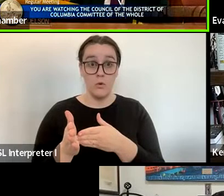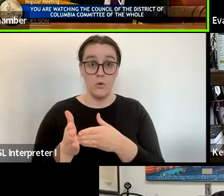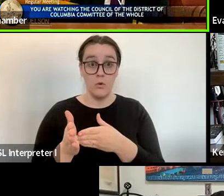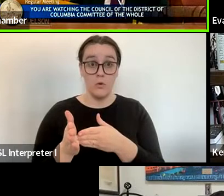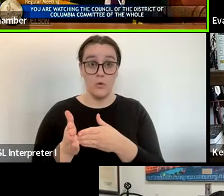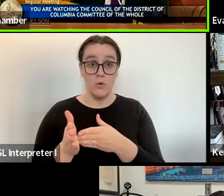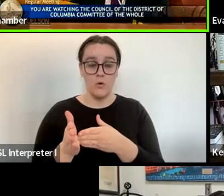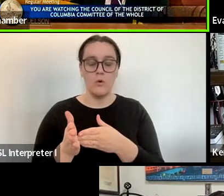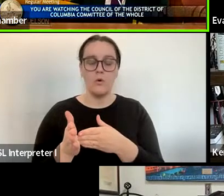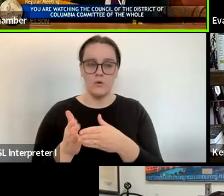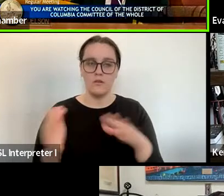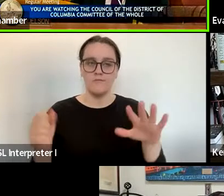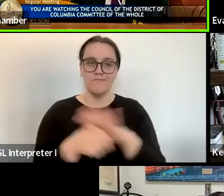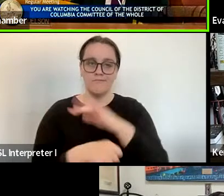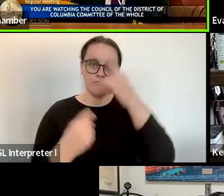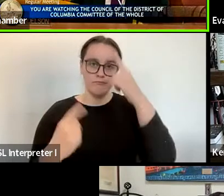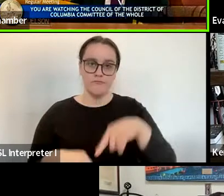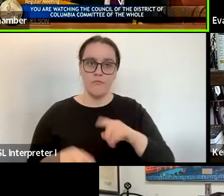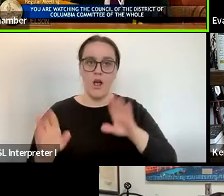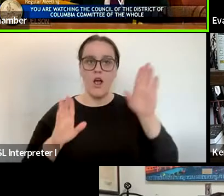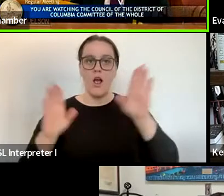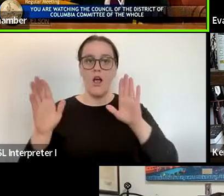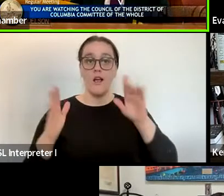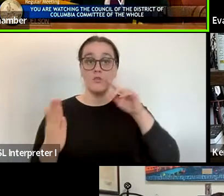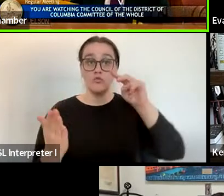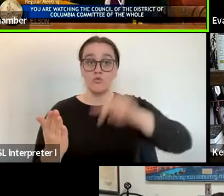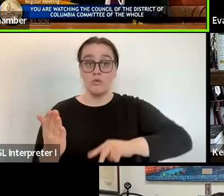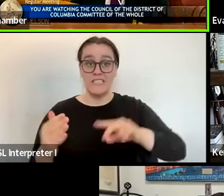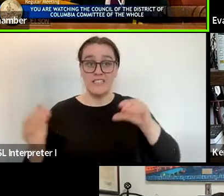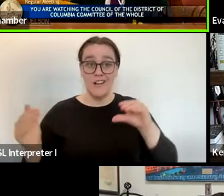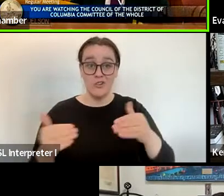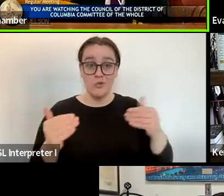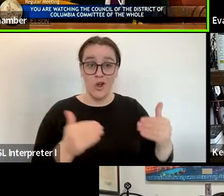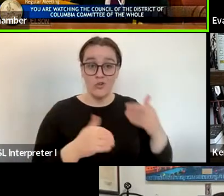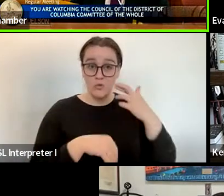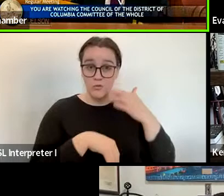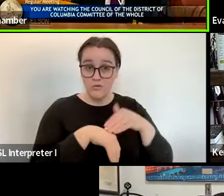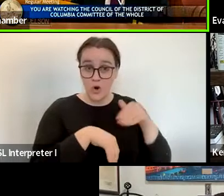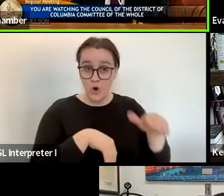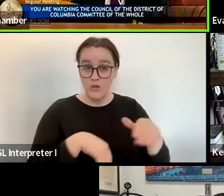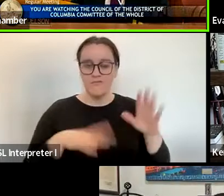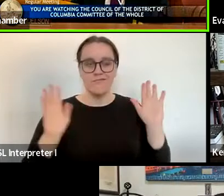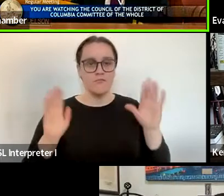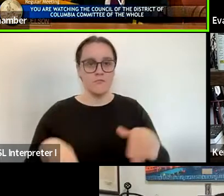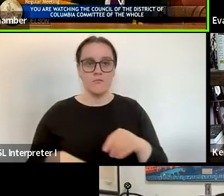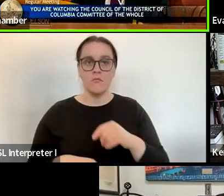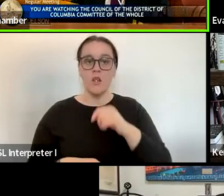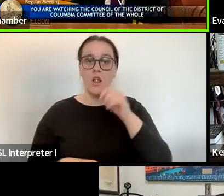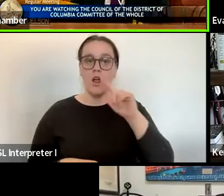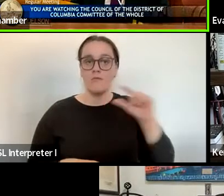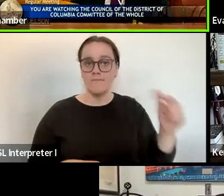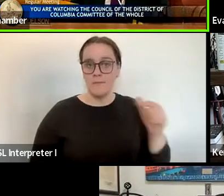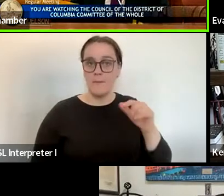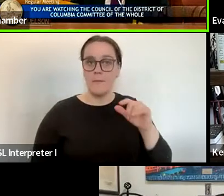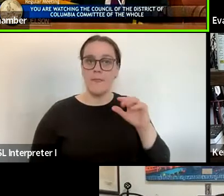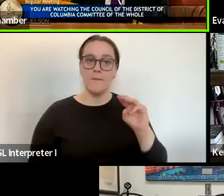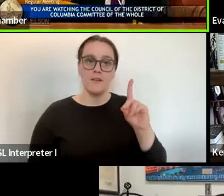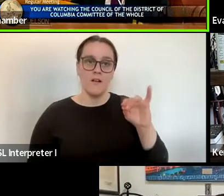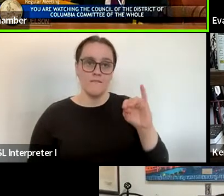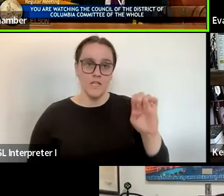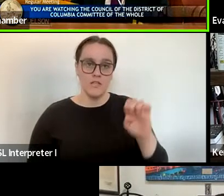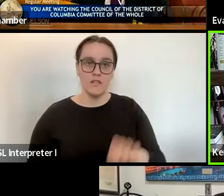The ayes have it unanimously. We have the reading of the secretary's log of introductions and referrals. I'll again recognize the Chair Pro Tem, Mr.